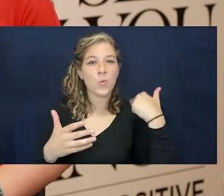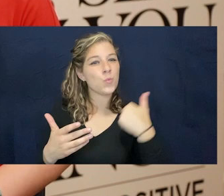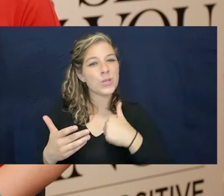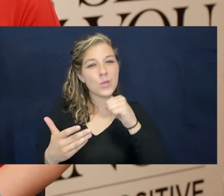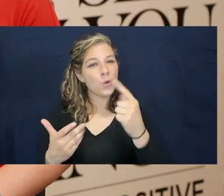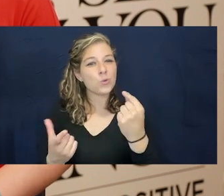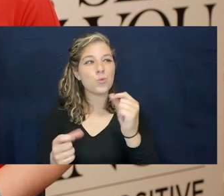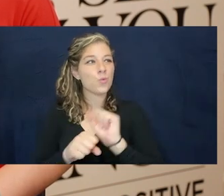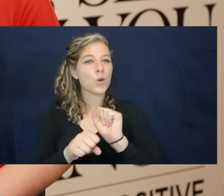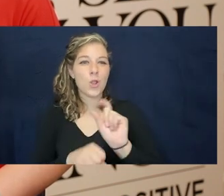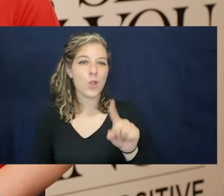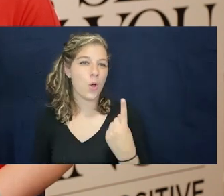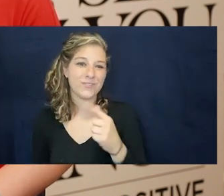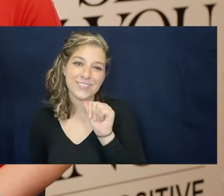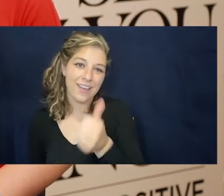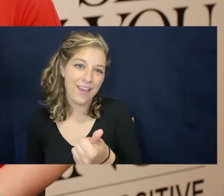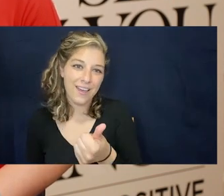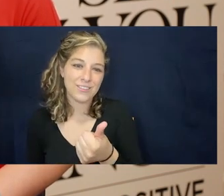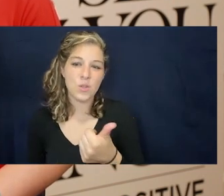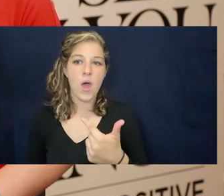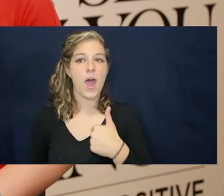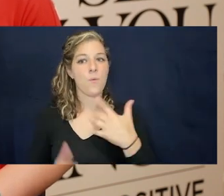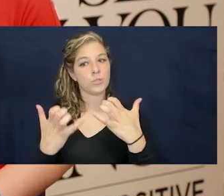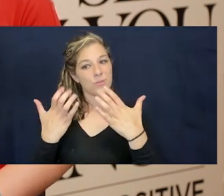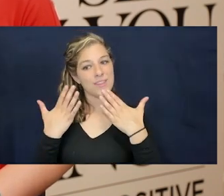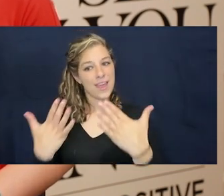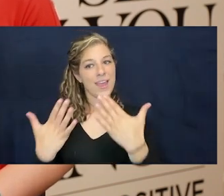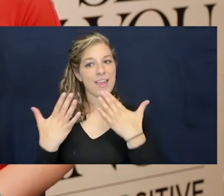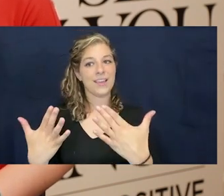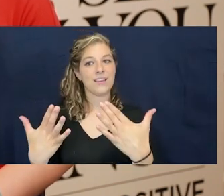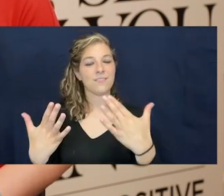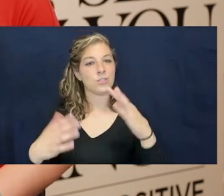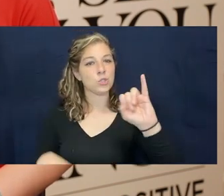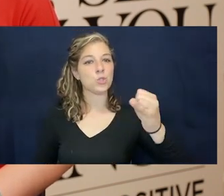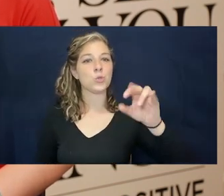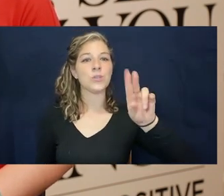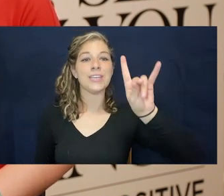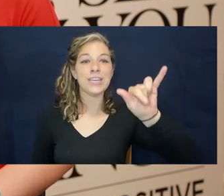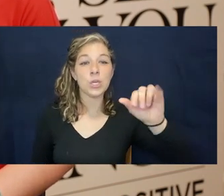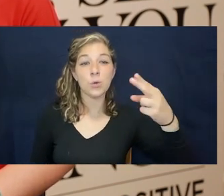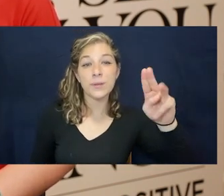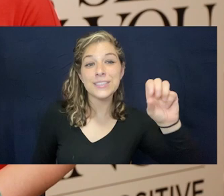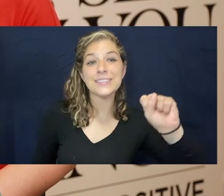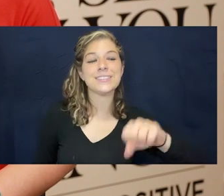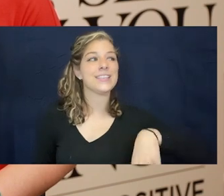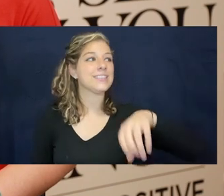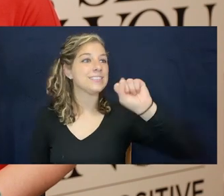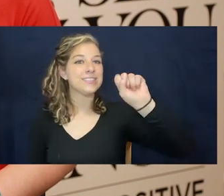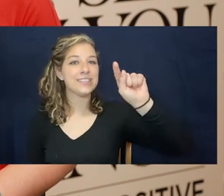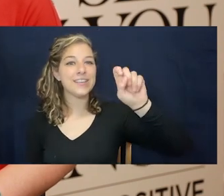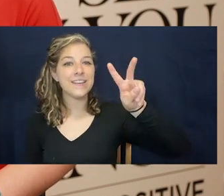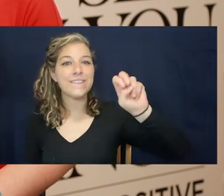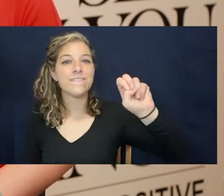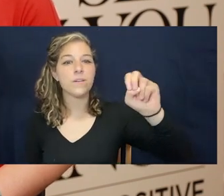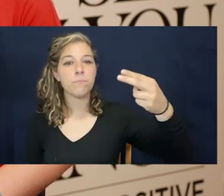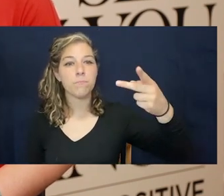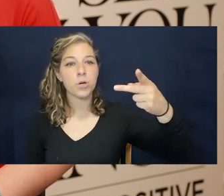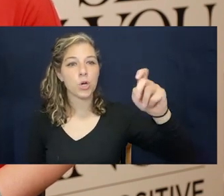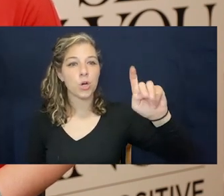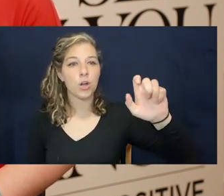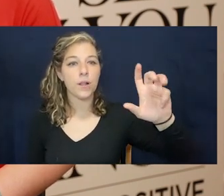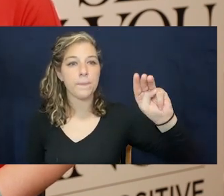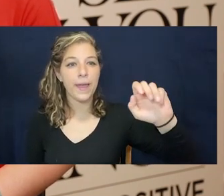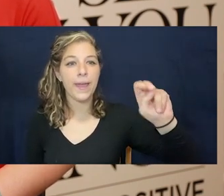am just to be here and to know that we don't do this work alone. And so I just want to thank the